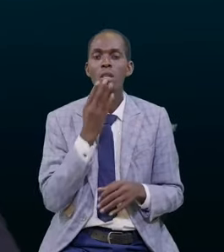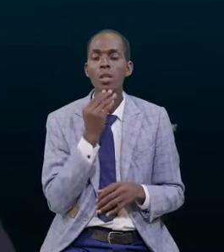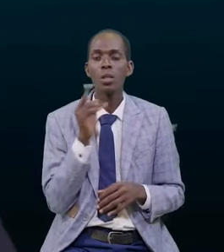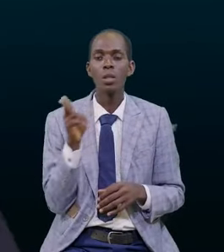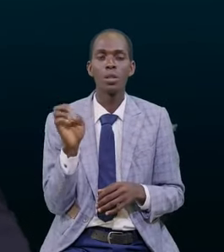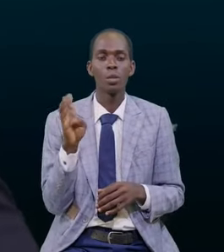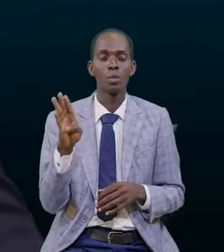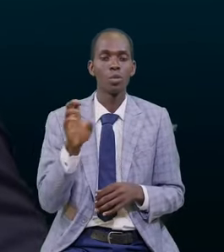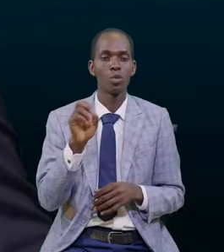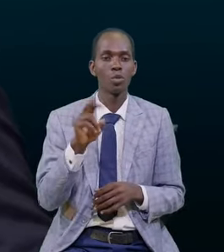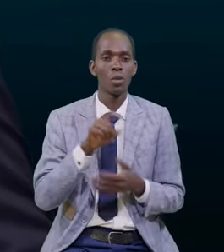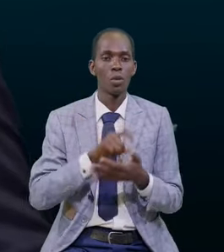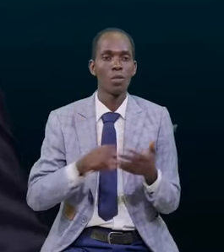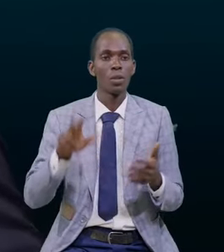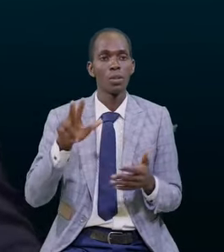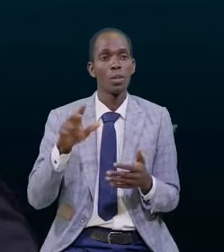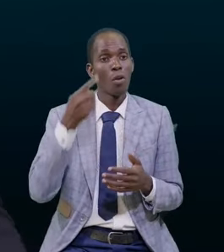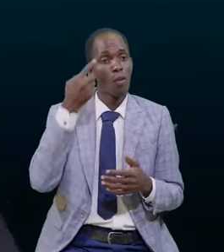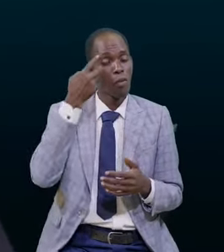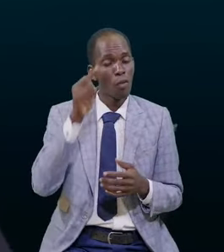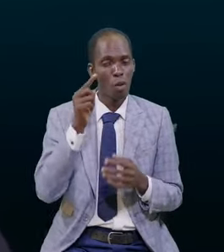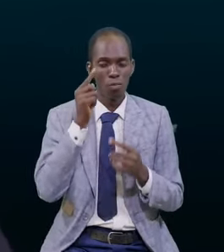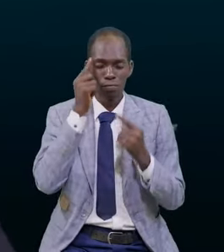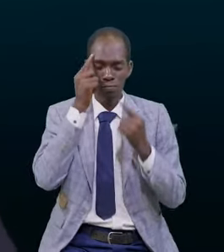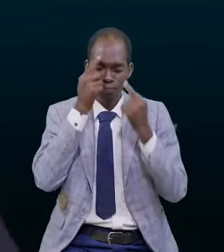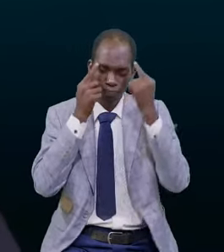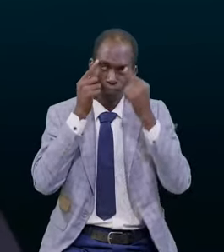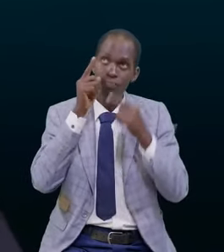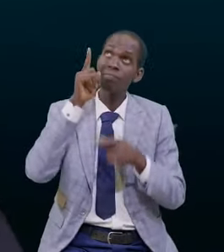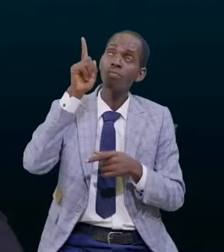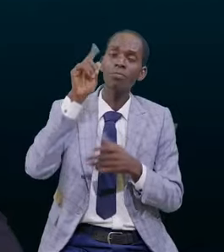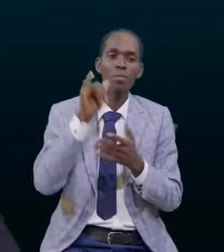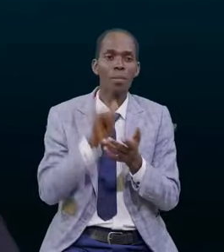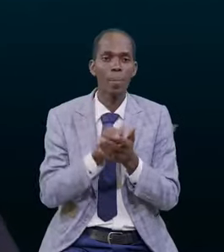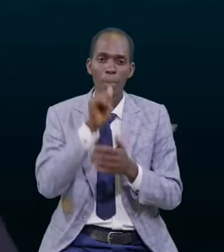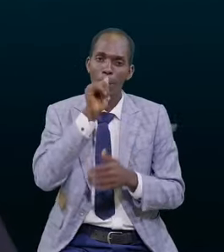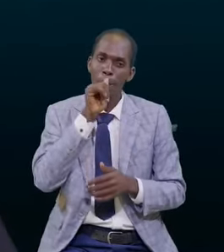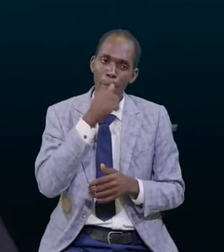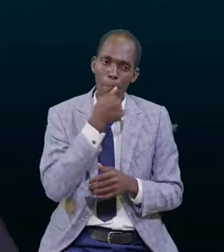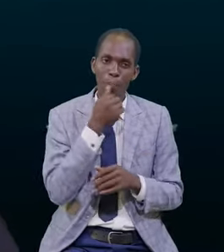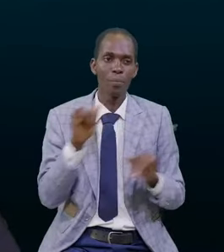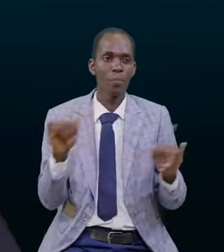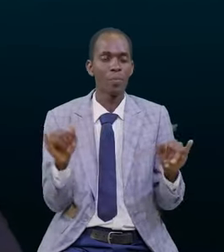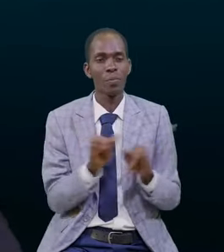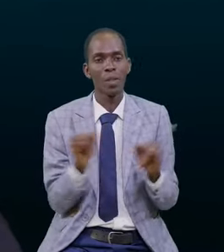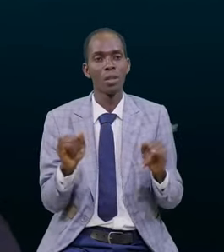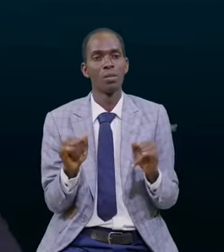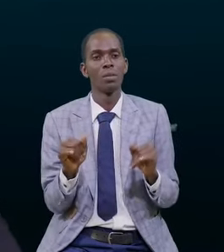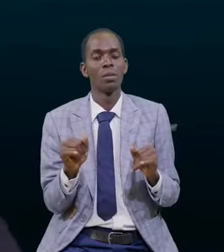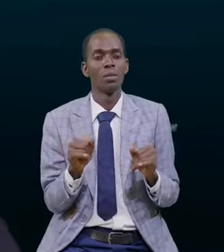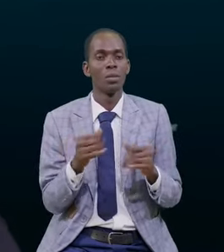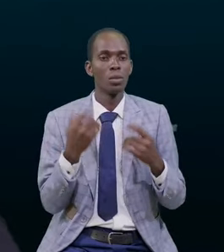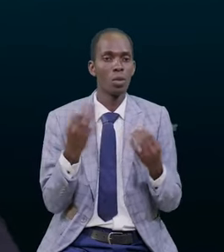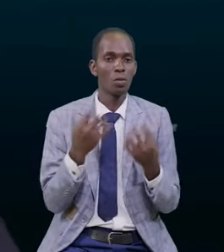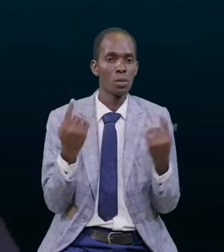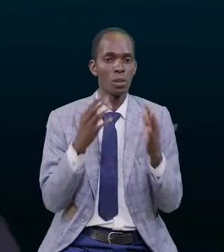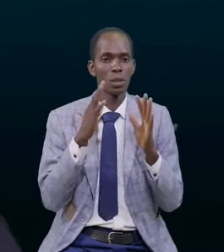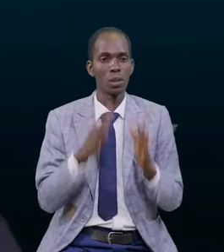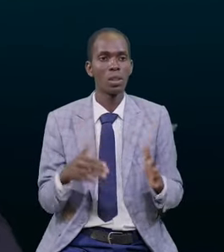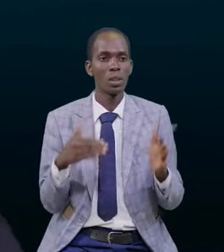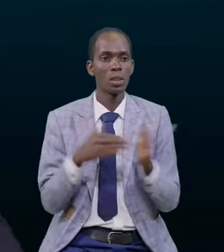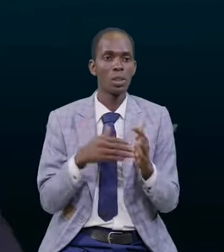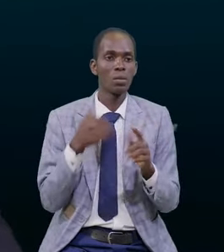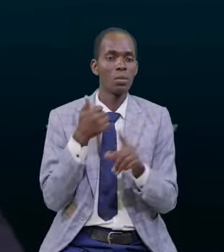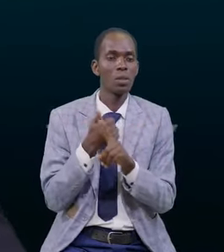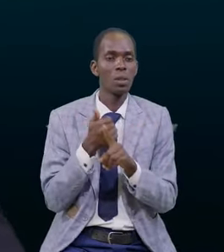that's the word for consider him that endured such contradiction of Sinners against himself let he be wearied and faint in your